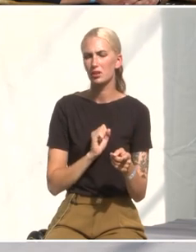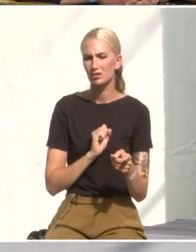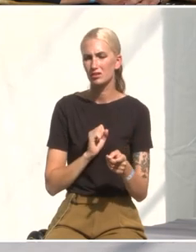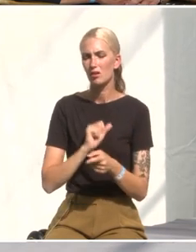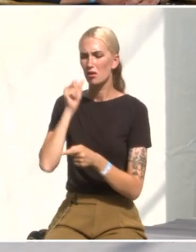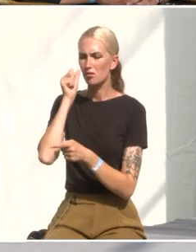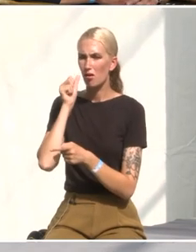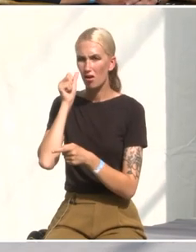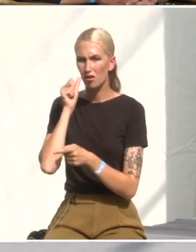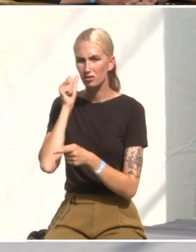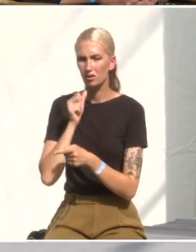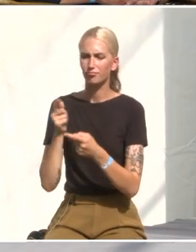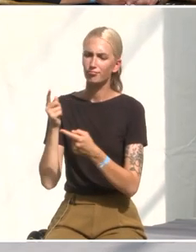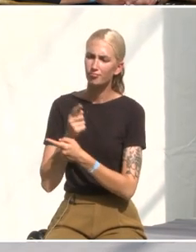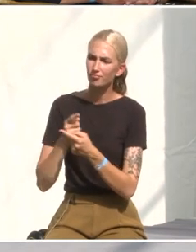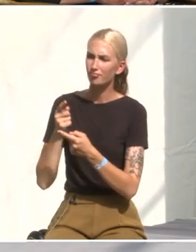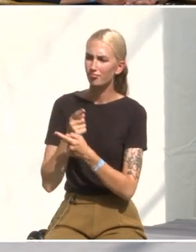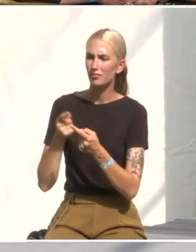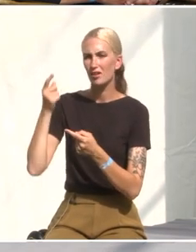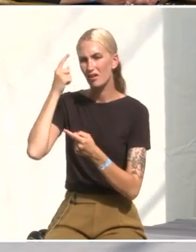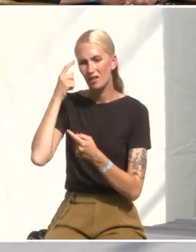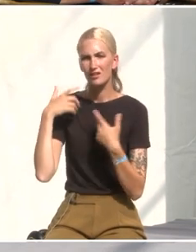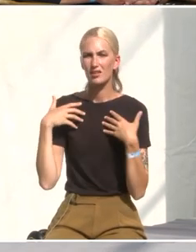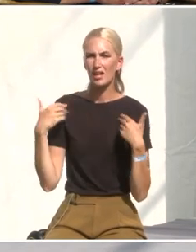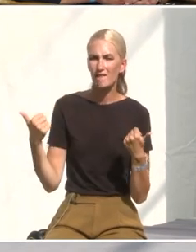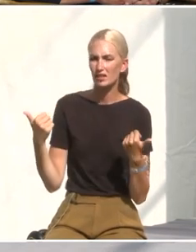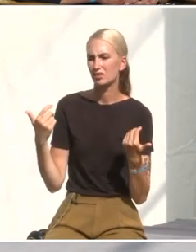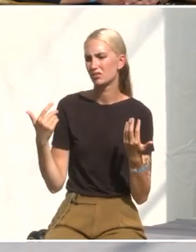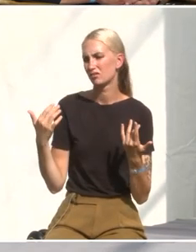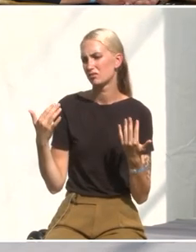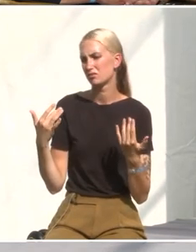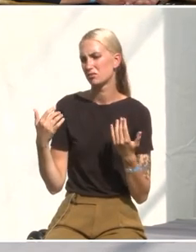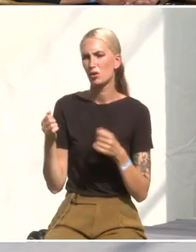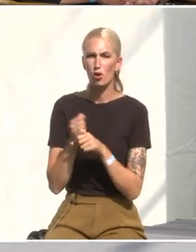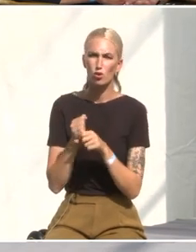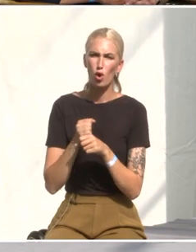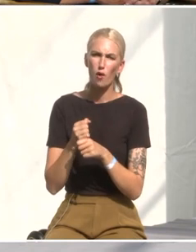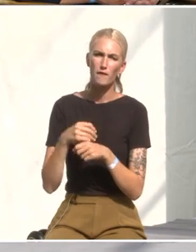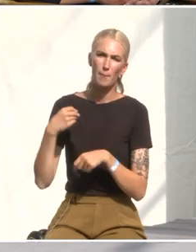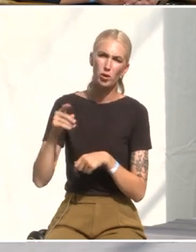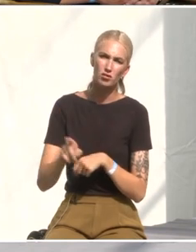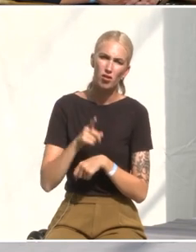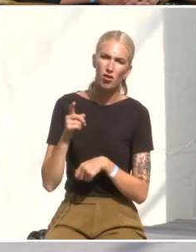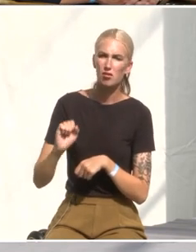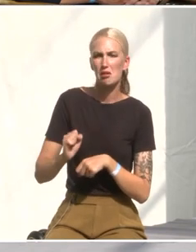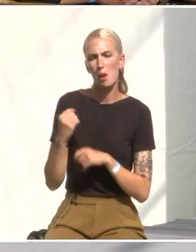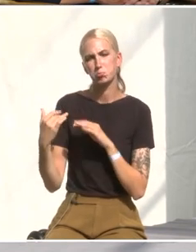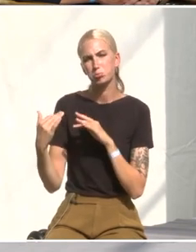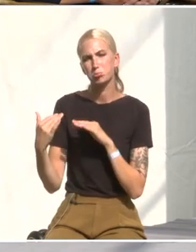are talking about mental health, I don't know, just during the coffee break or with their friends and so